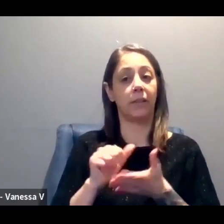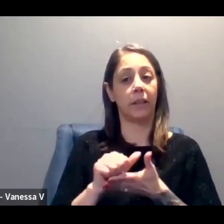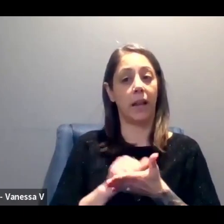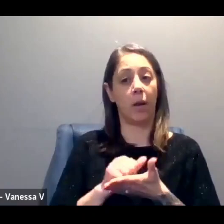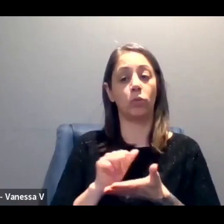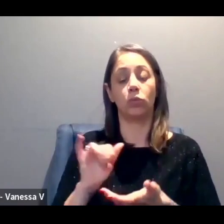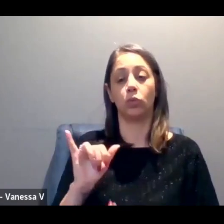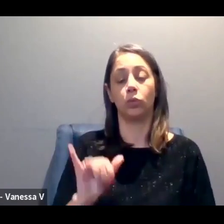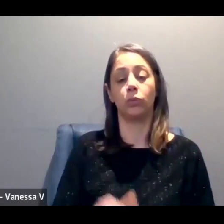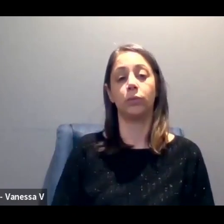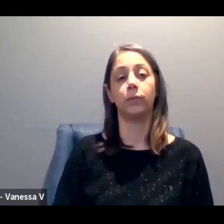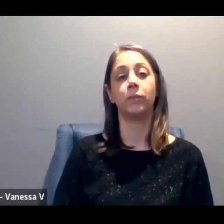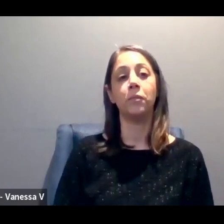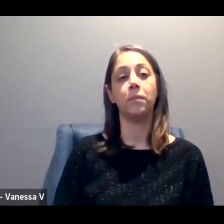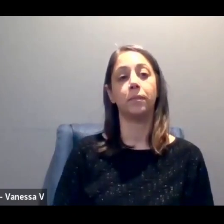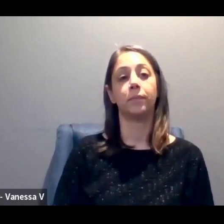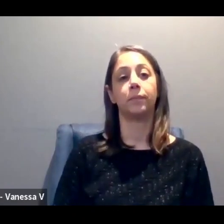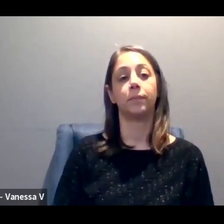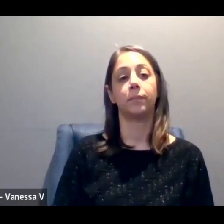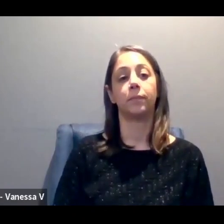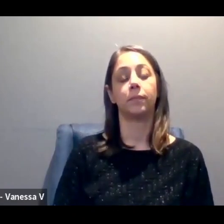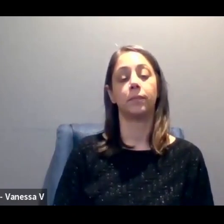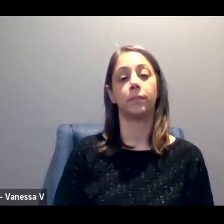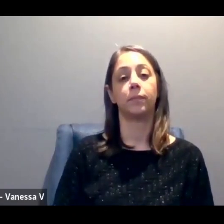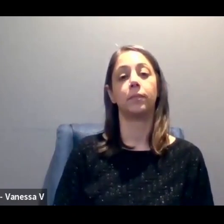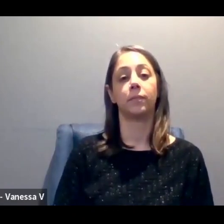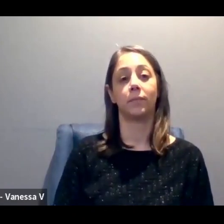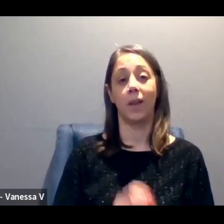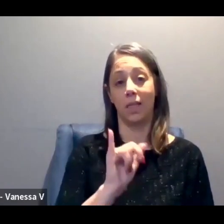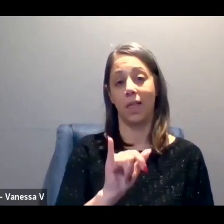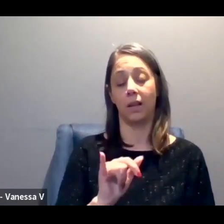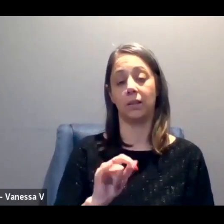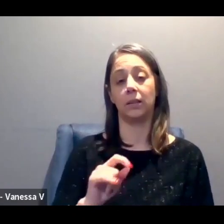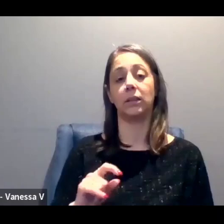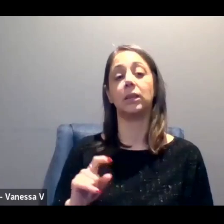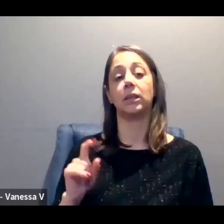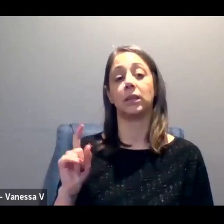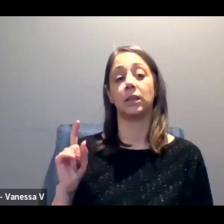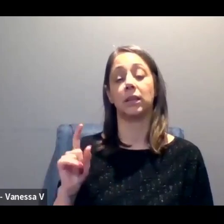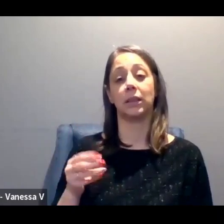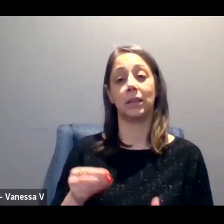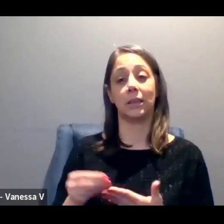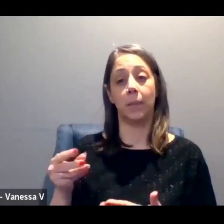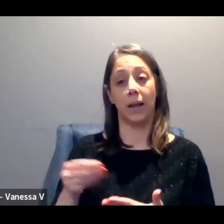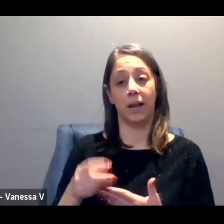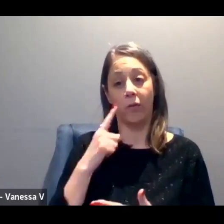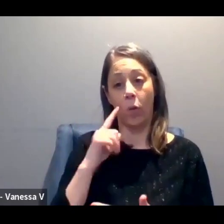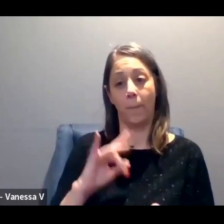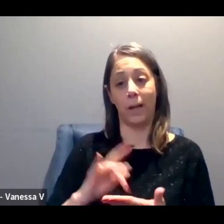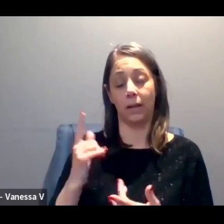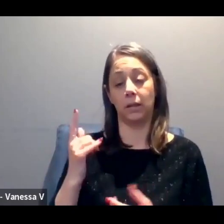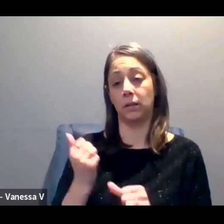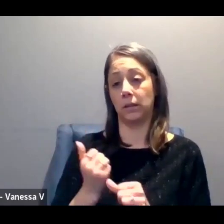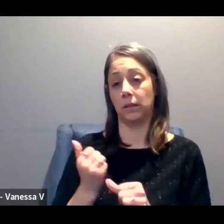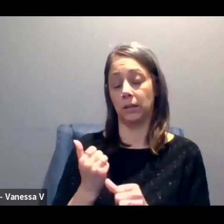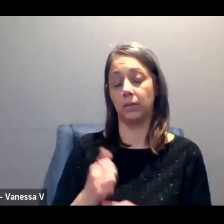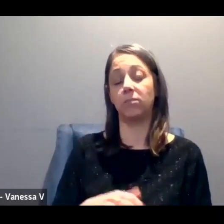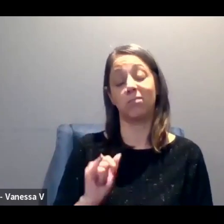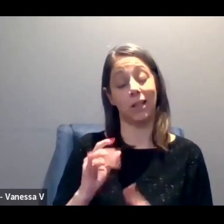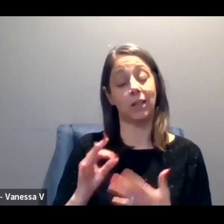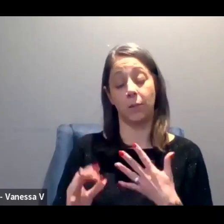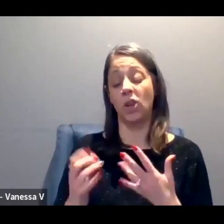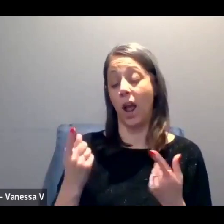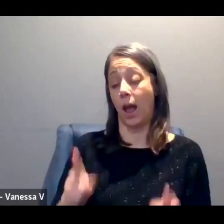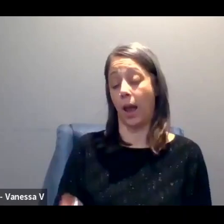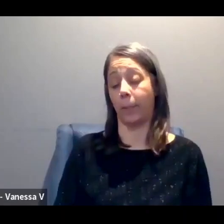Next slide. And then the next one would be actually spending down to medical assistance. It's an option. It does happen